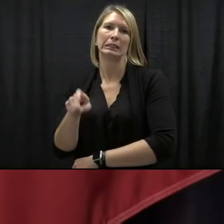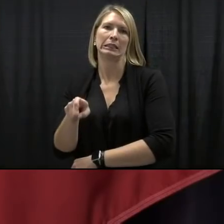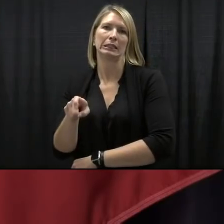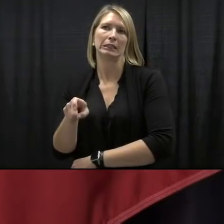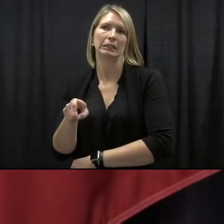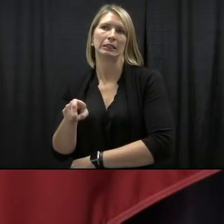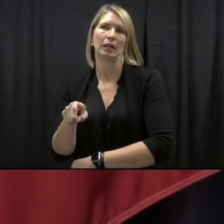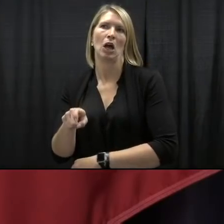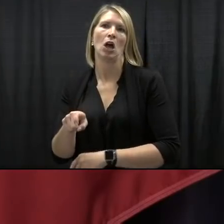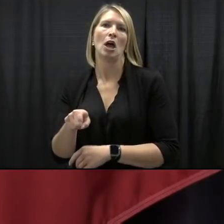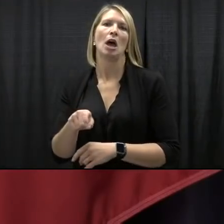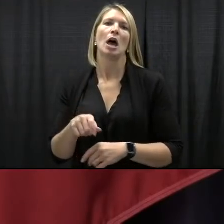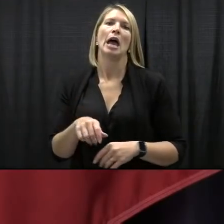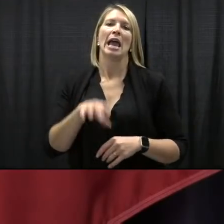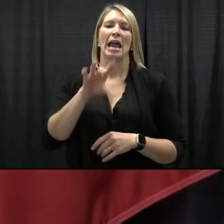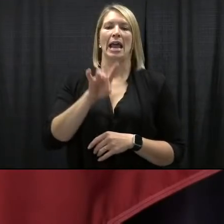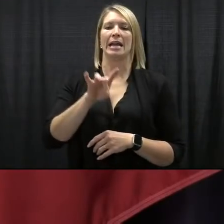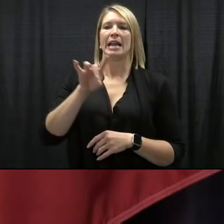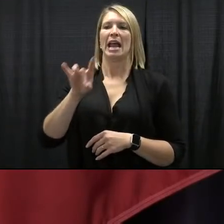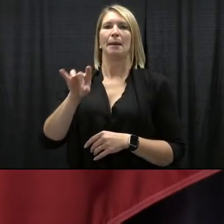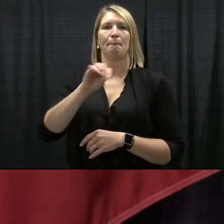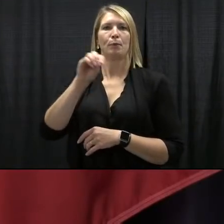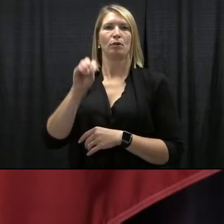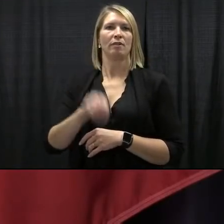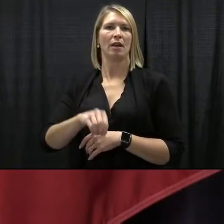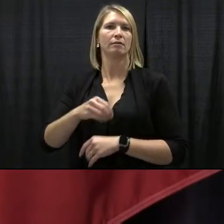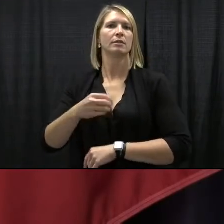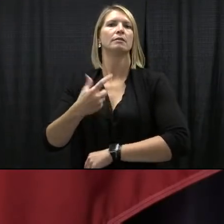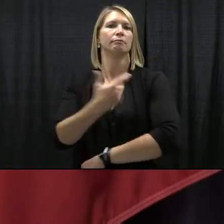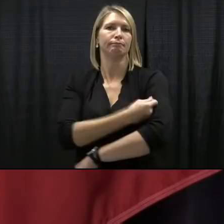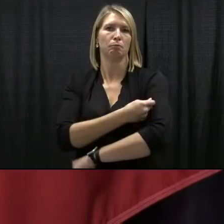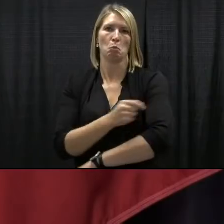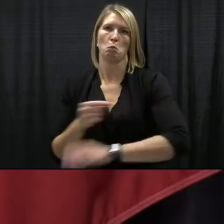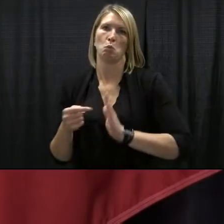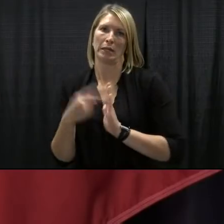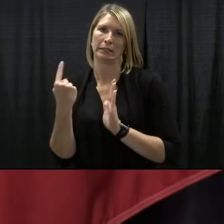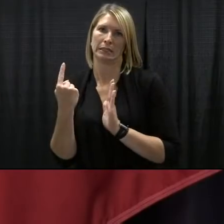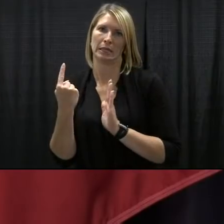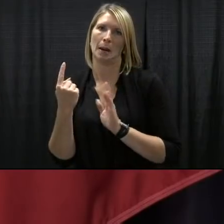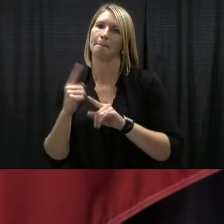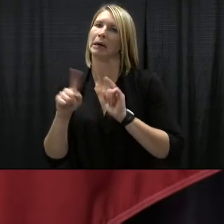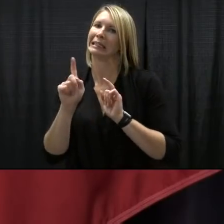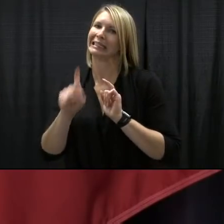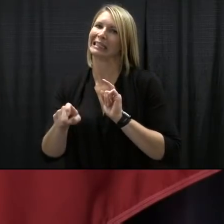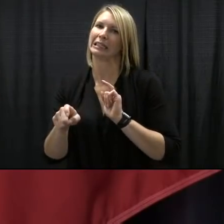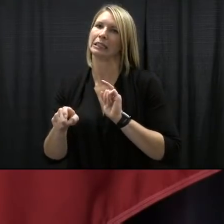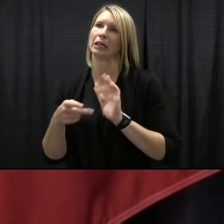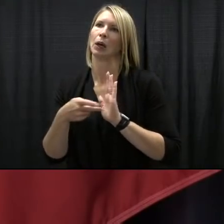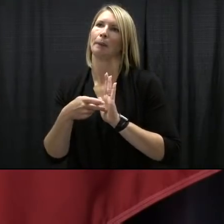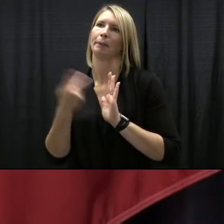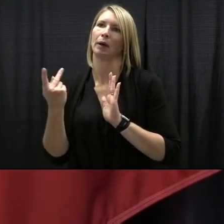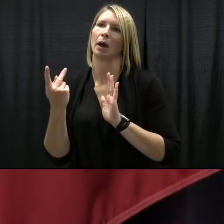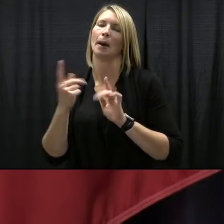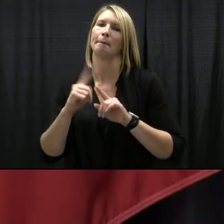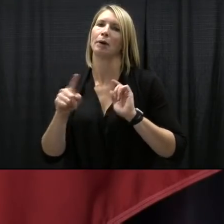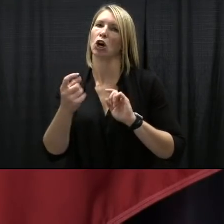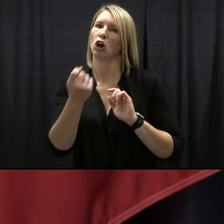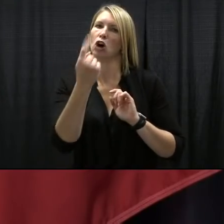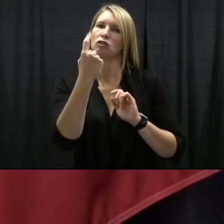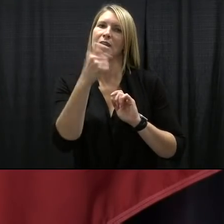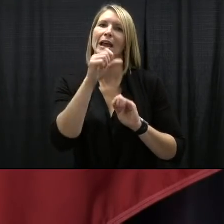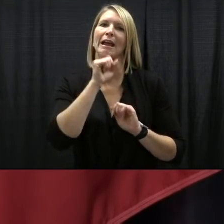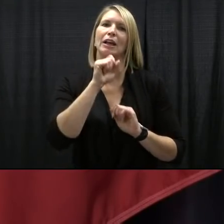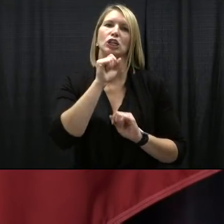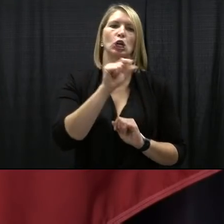population has had a first dose, and that number continues to climb. Yet I'm particularly concerned about the 20 to 39-year-old age